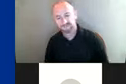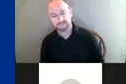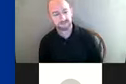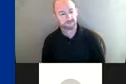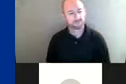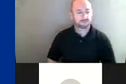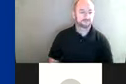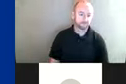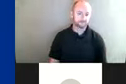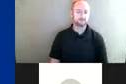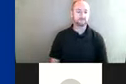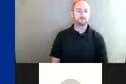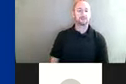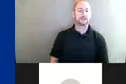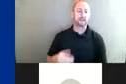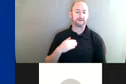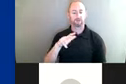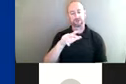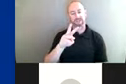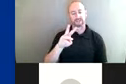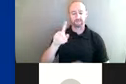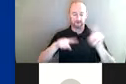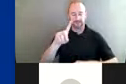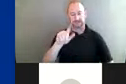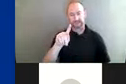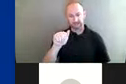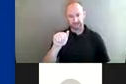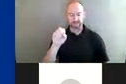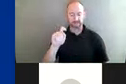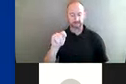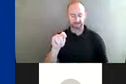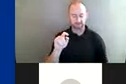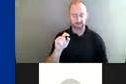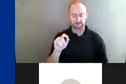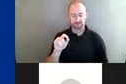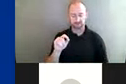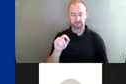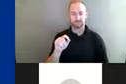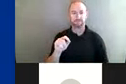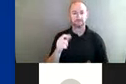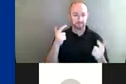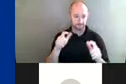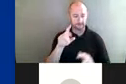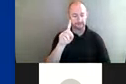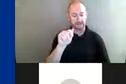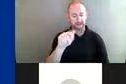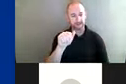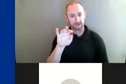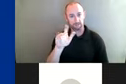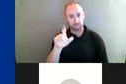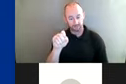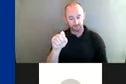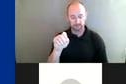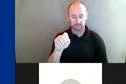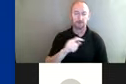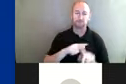So you end up with this 36 variable data set for all 1,054 landslides. It's a big honking data table, but I'm just